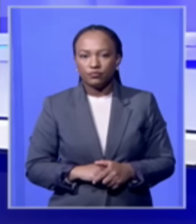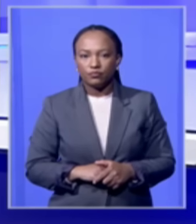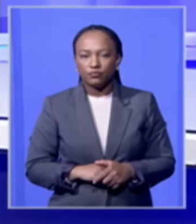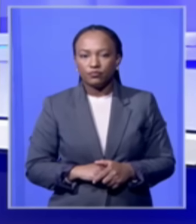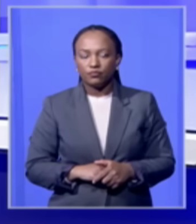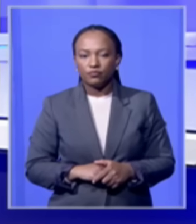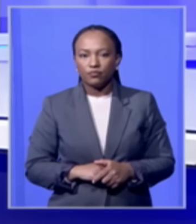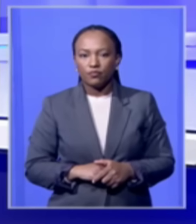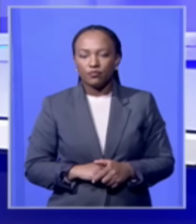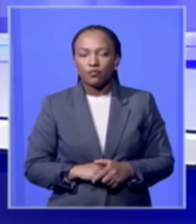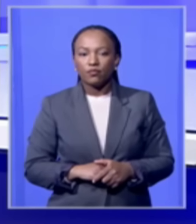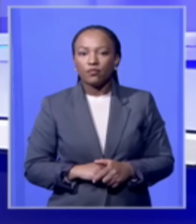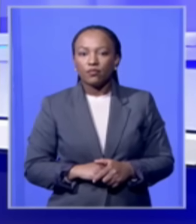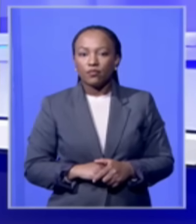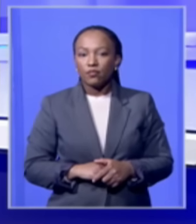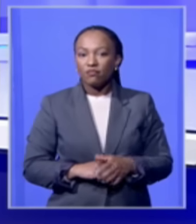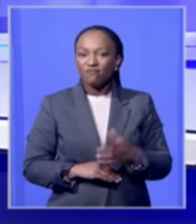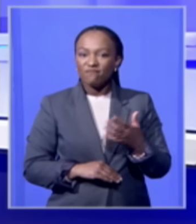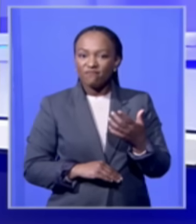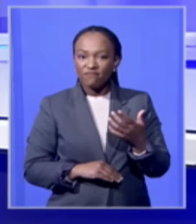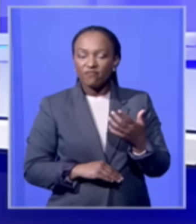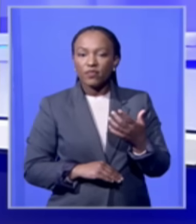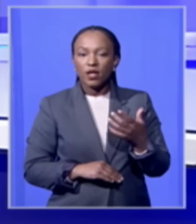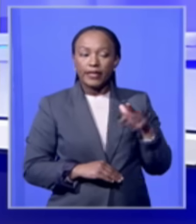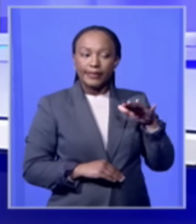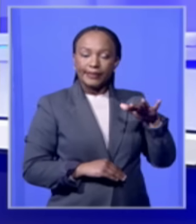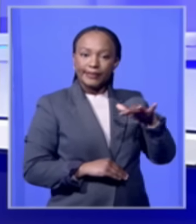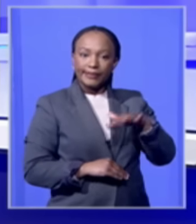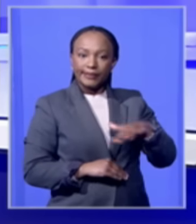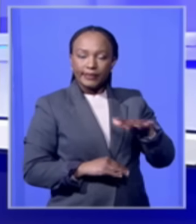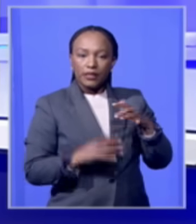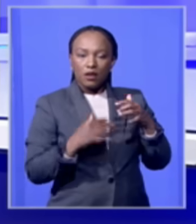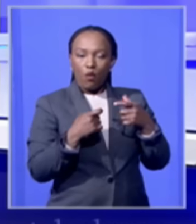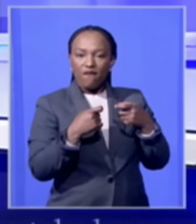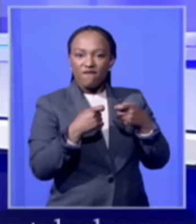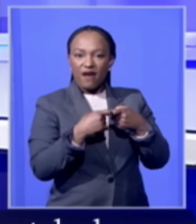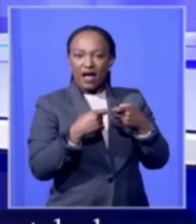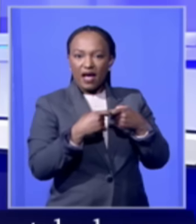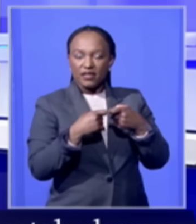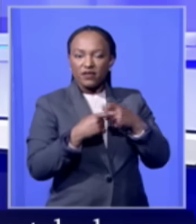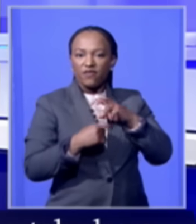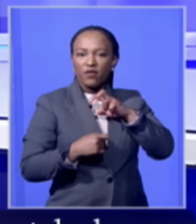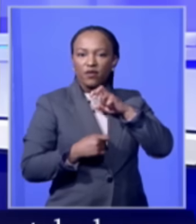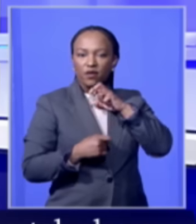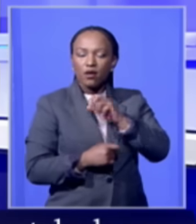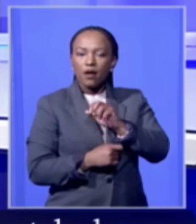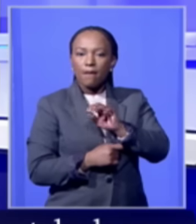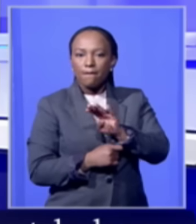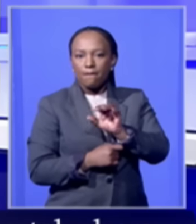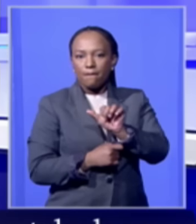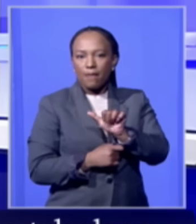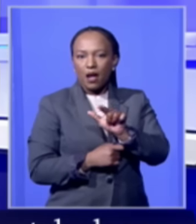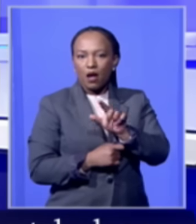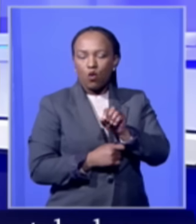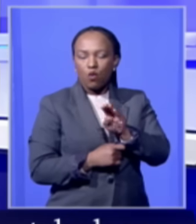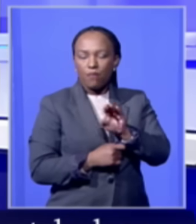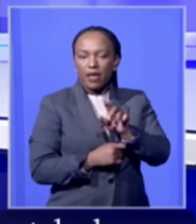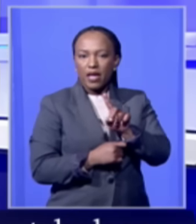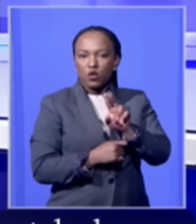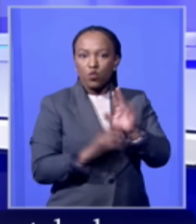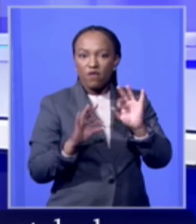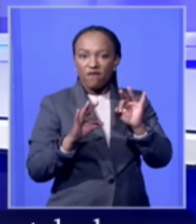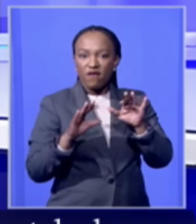Ntwa ya pheta ya Thakga ya setšhaba sa Balobedu ka provinseng ya Limpopo e ya go theeletšwa pele ga kgorotsheko kgolo ya